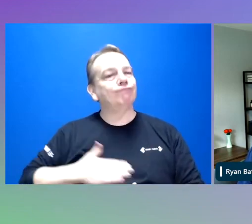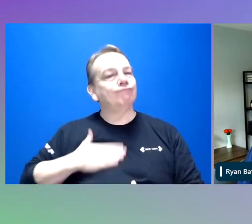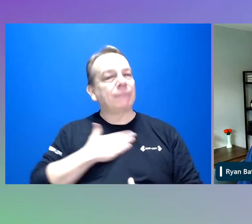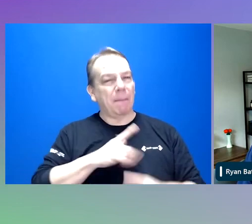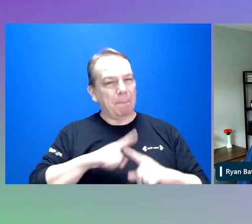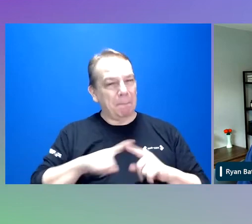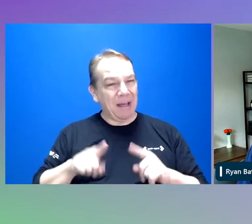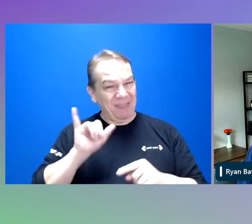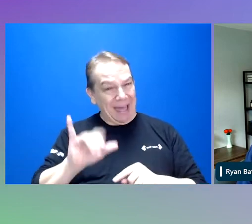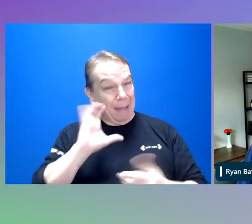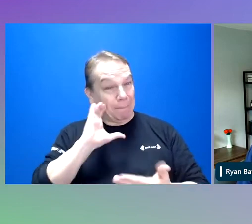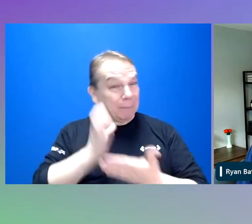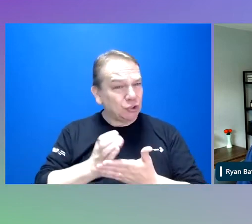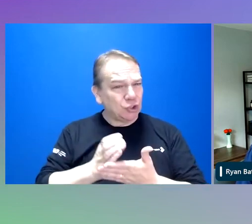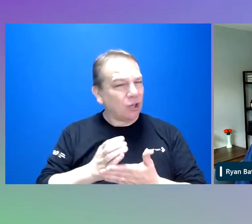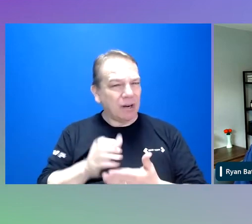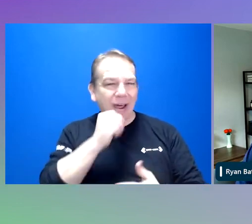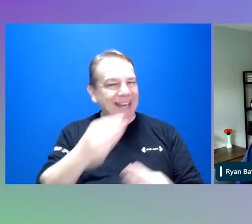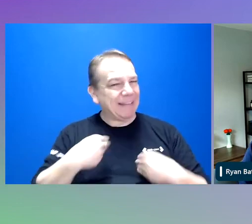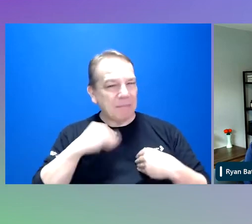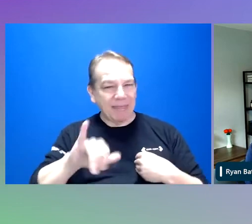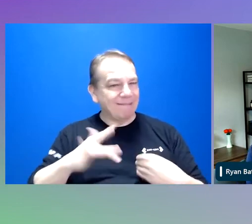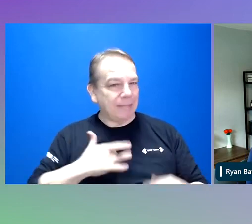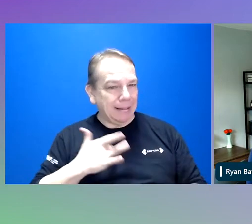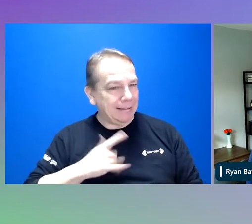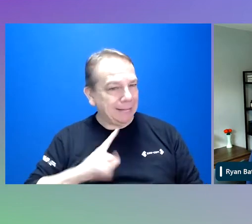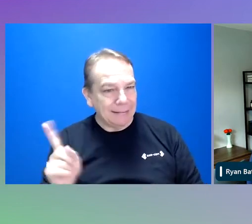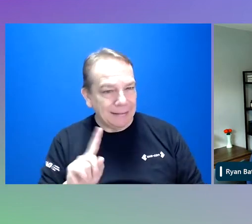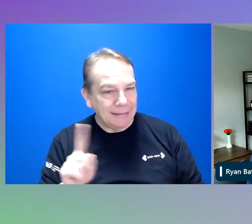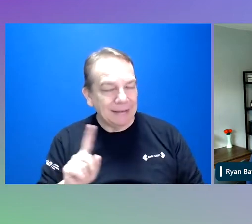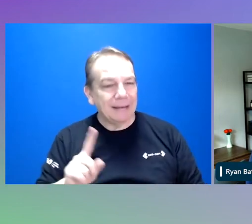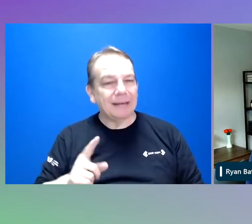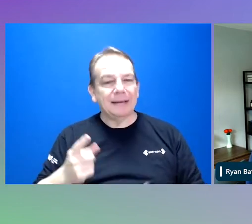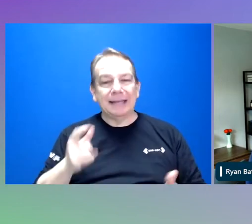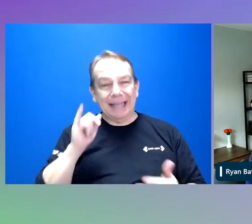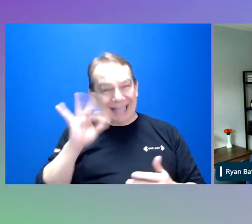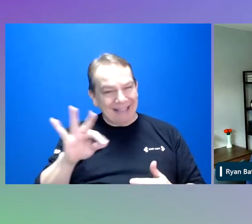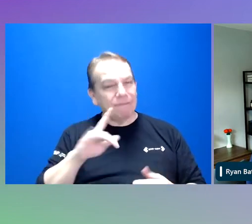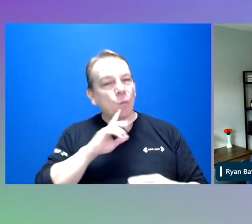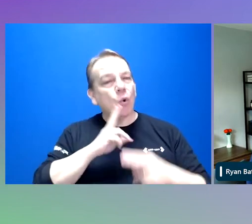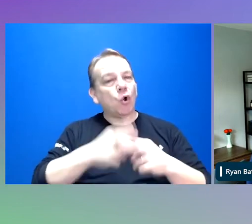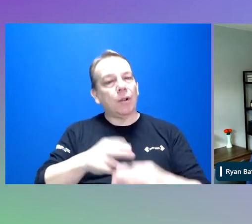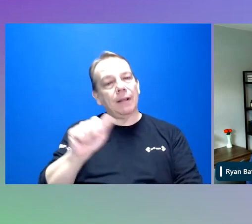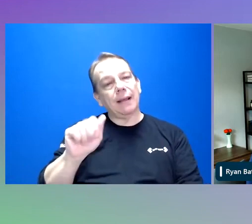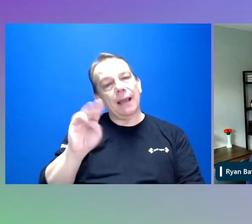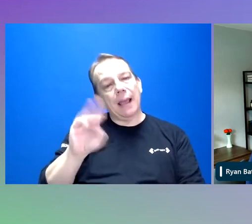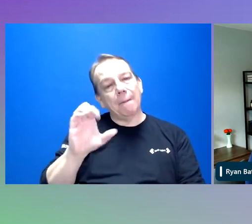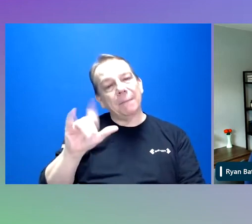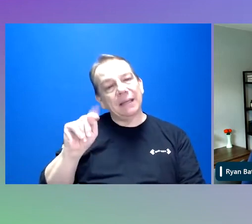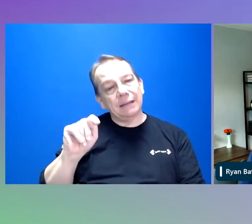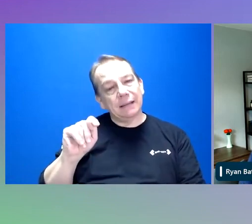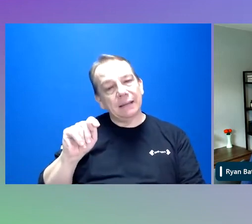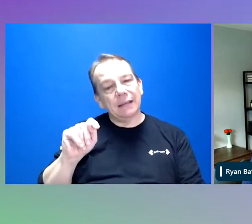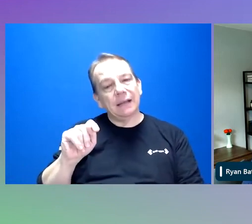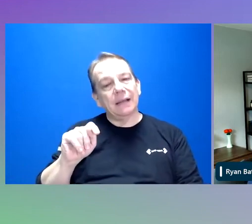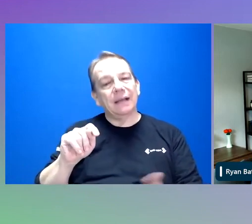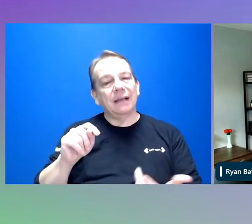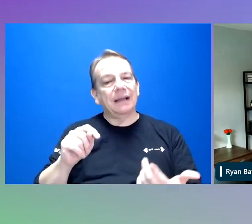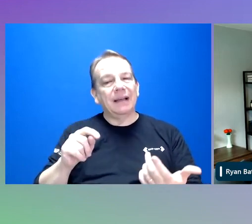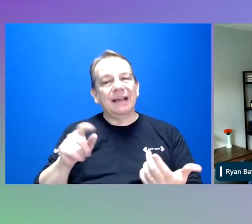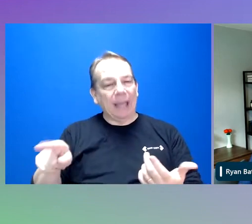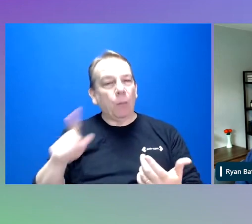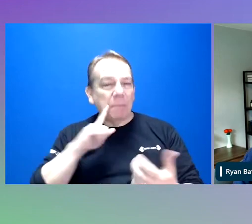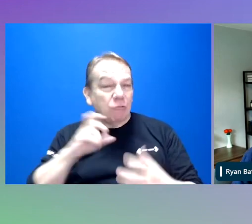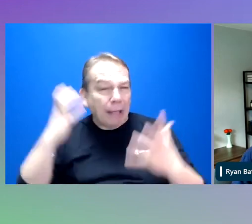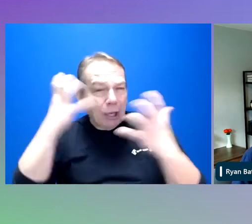I'm trying to imagine what that kind of image would sound like, and I guess if it were ambient, it would be kind of like dark ambient. It is like a subgenre of dark